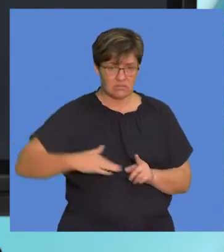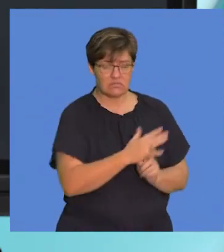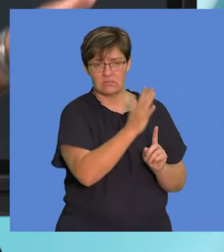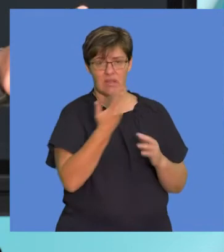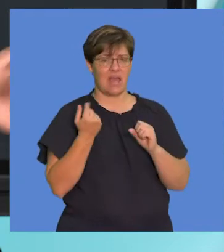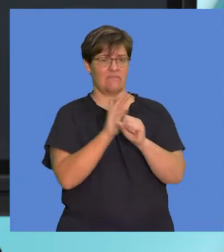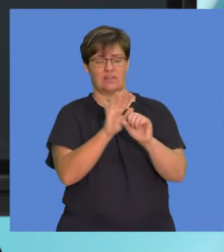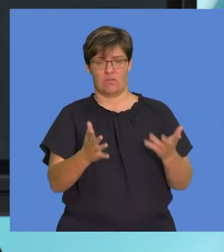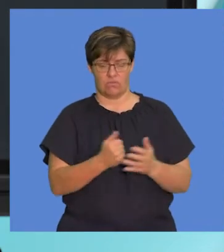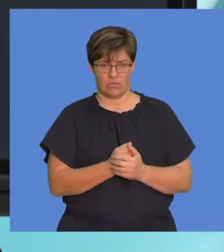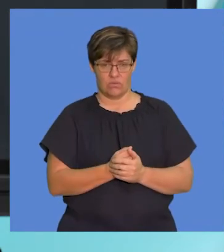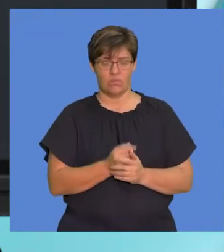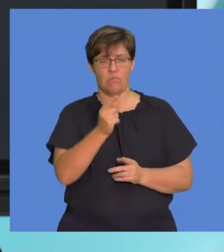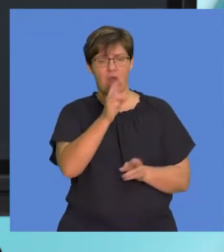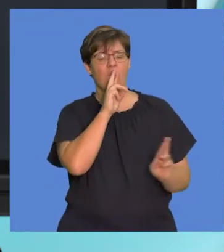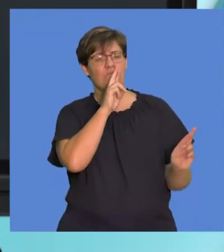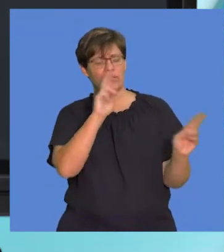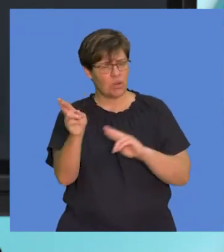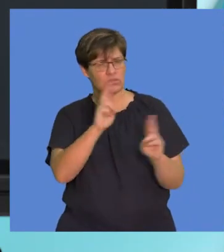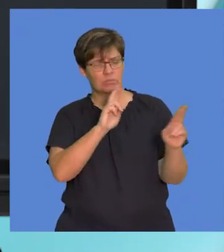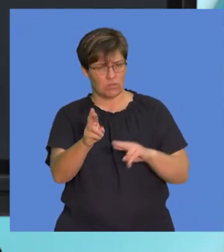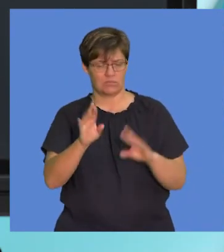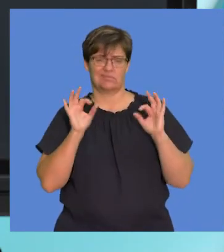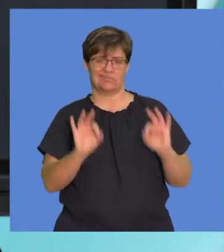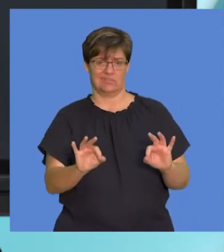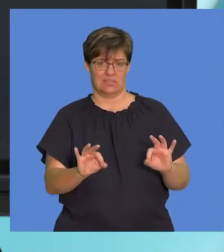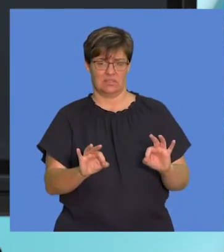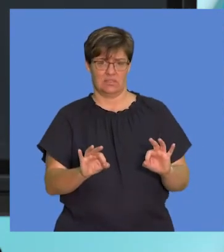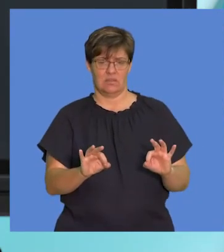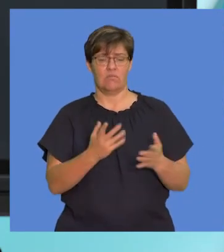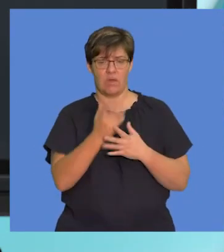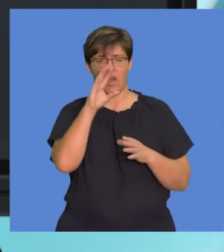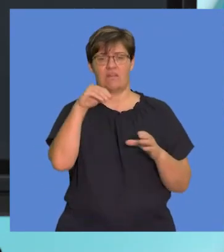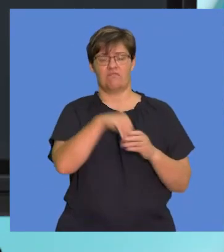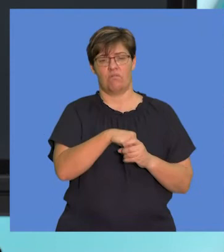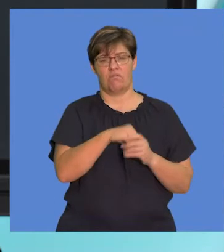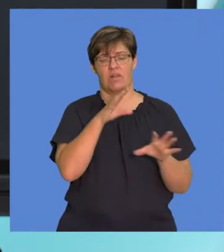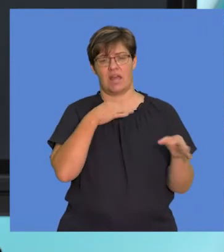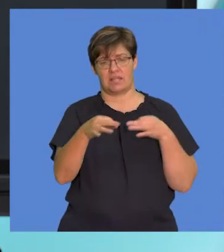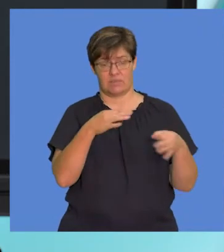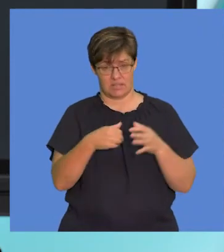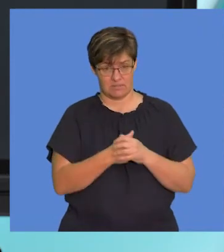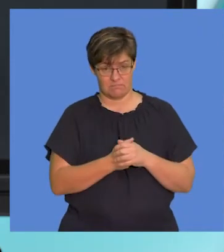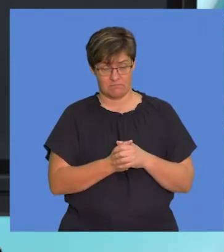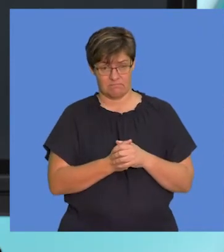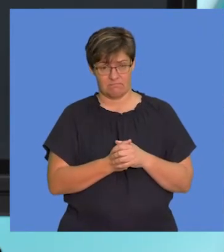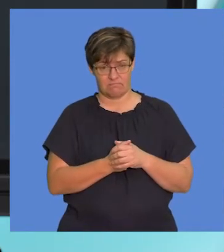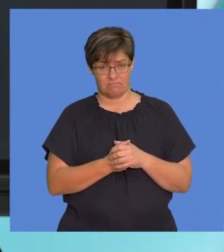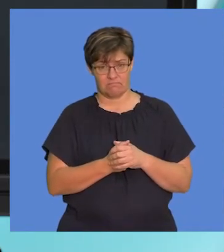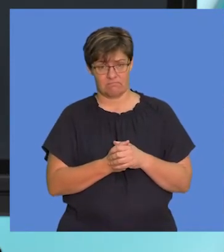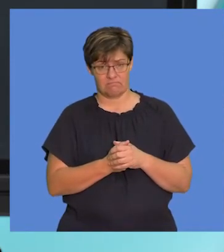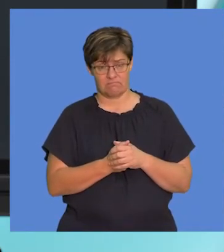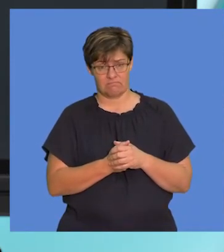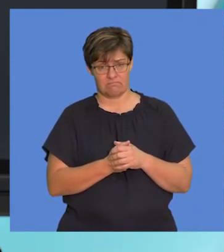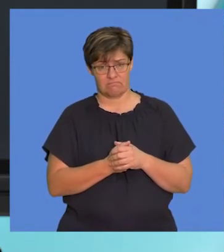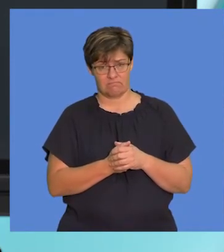affect the current? And you are always supposed to respond to these, type of questions that involve explanation. You need